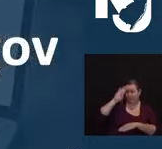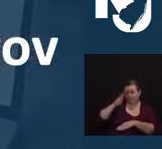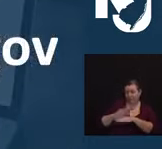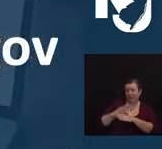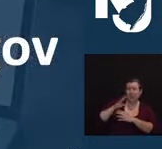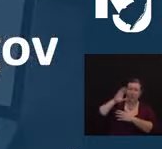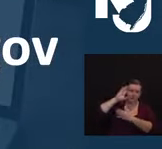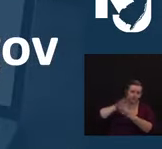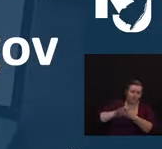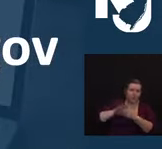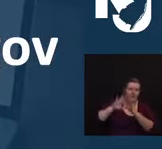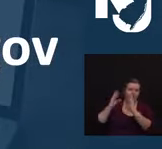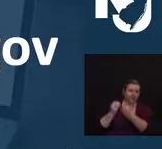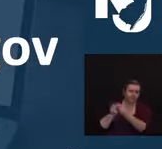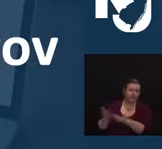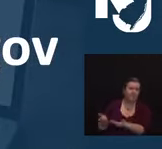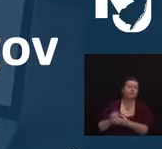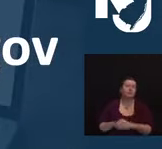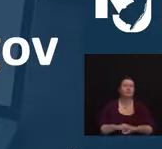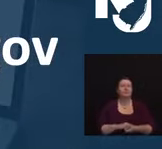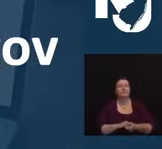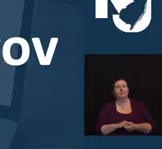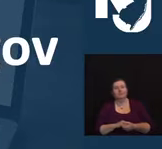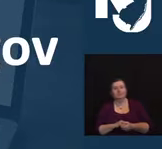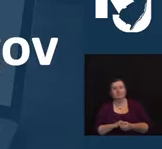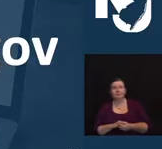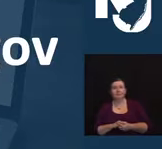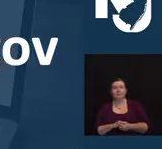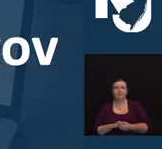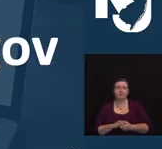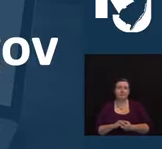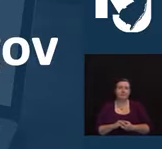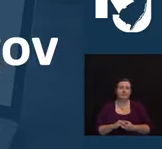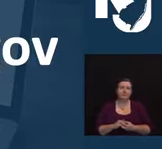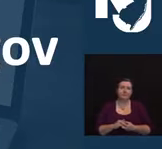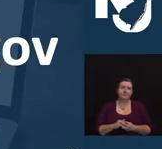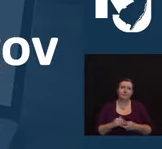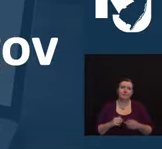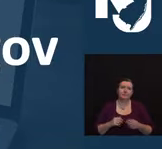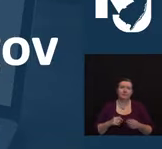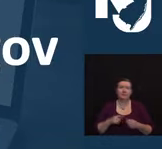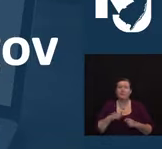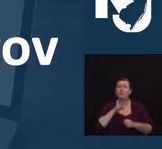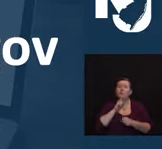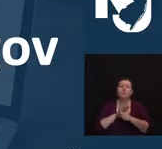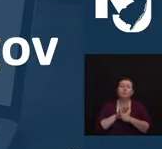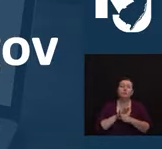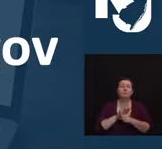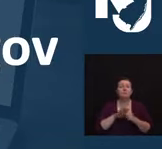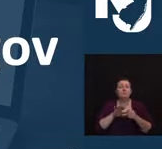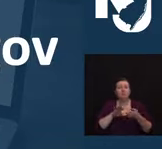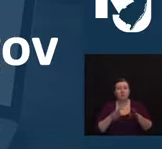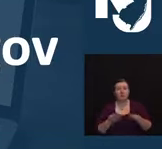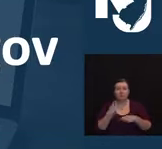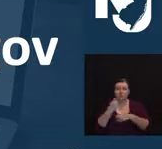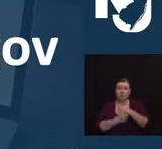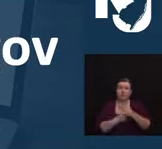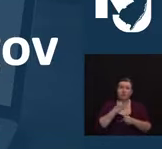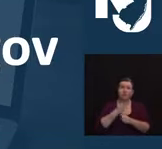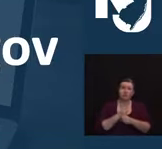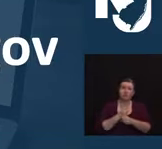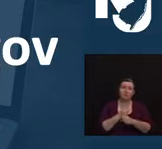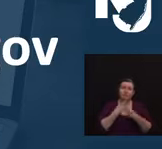As I noted, we announced our first confirmed death due to COVID-19 complications 1 year ago today, March